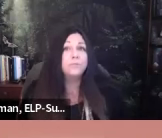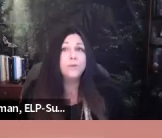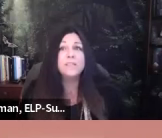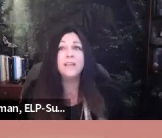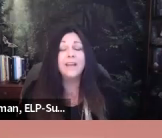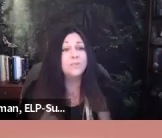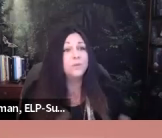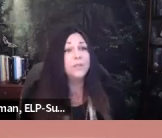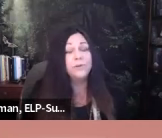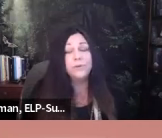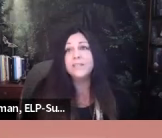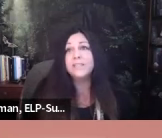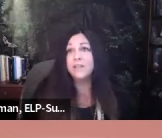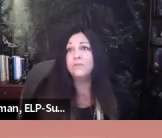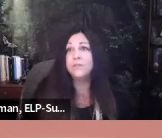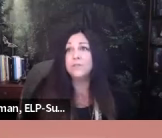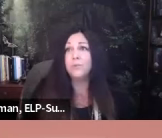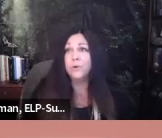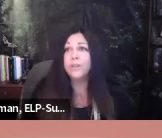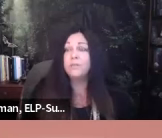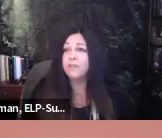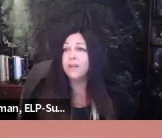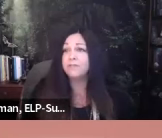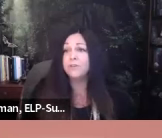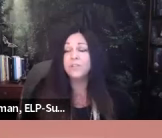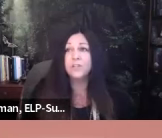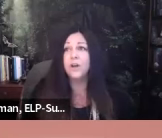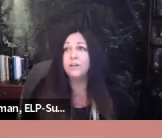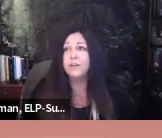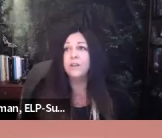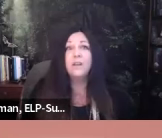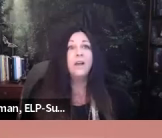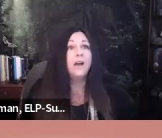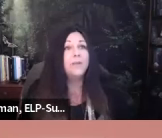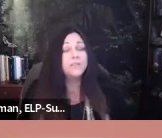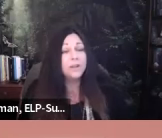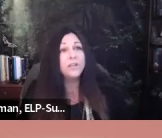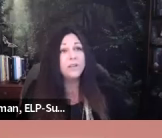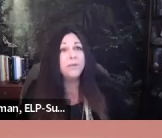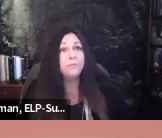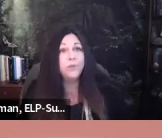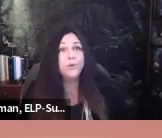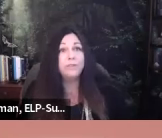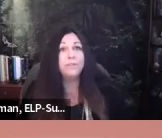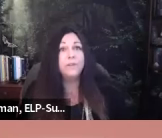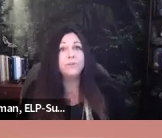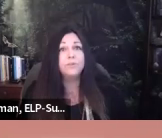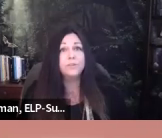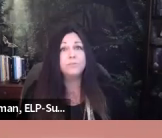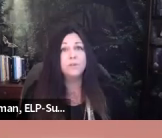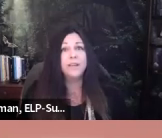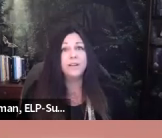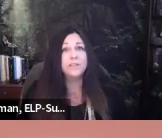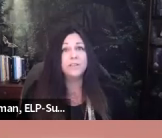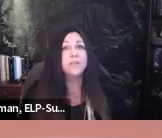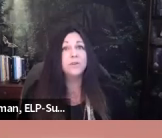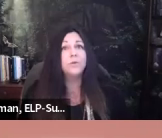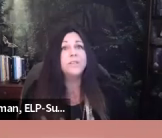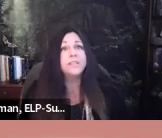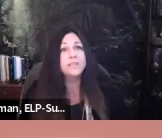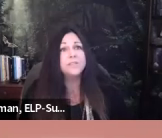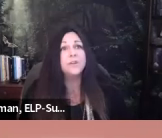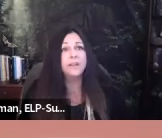So her voice and guidance really will continue to support him even after she's gone. It's also going to be a blueprint for future service providers,